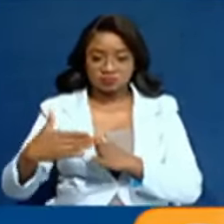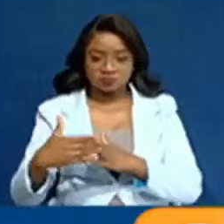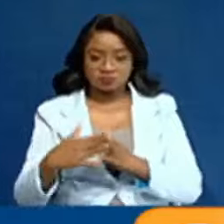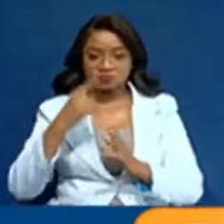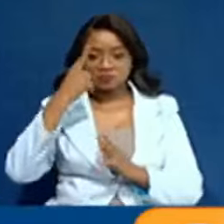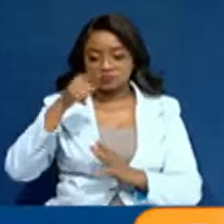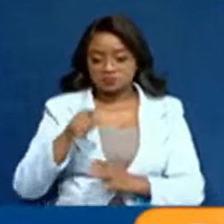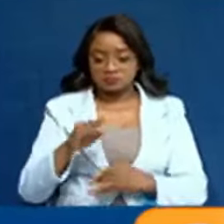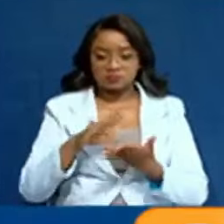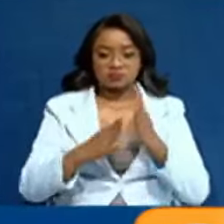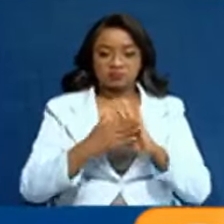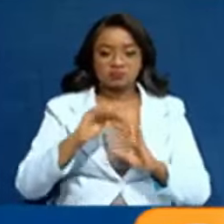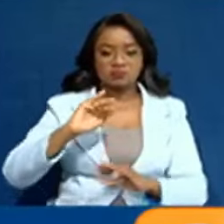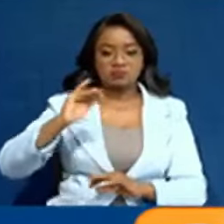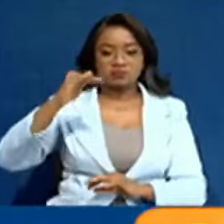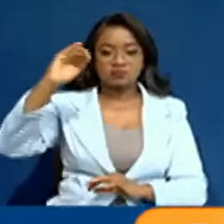city,